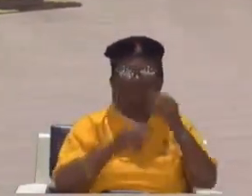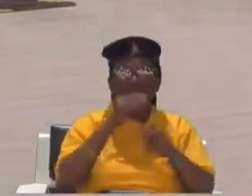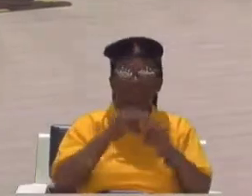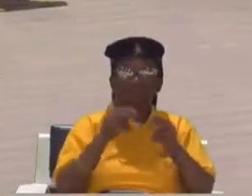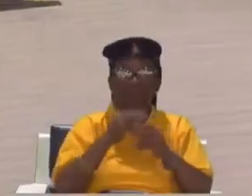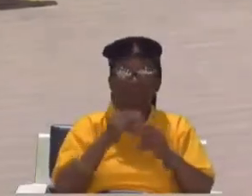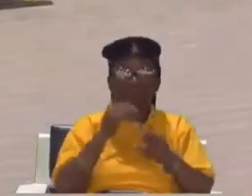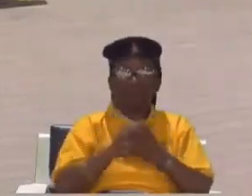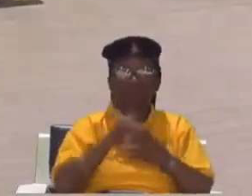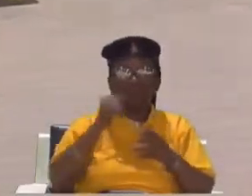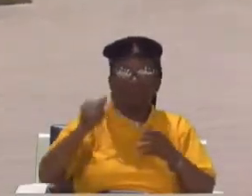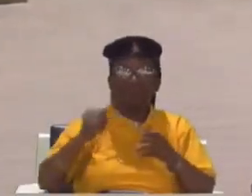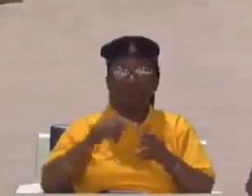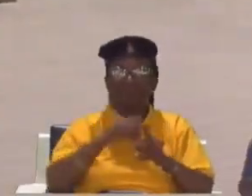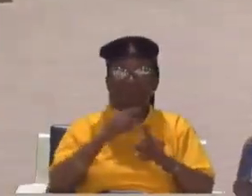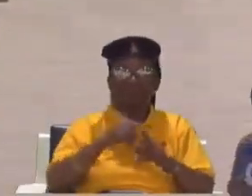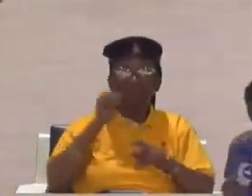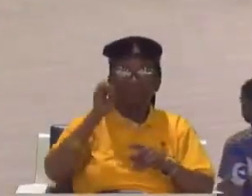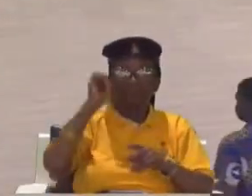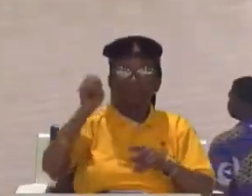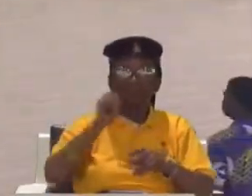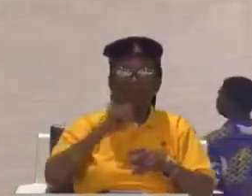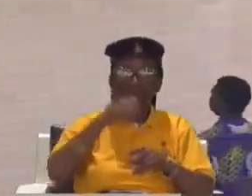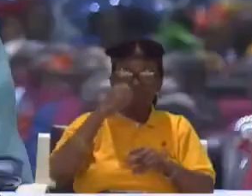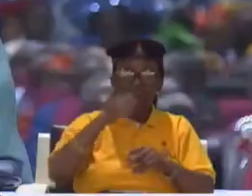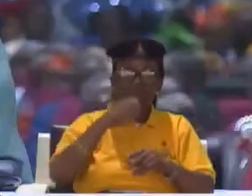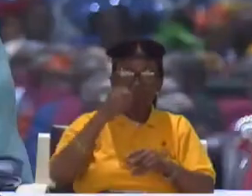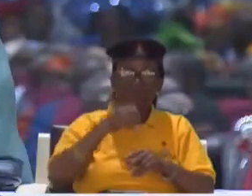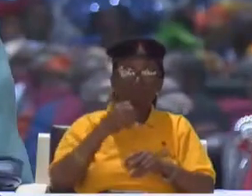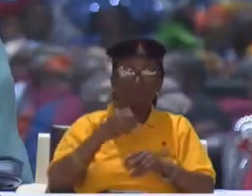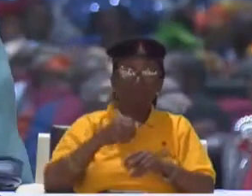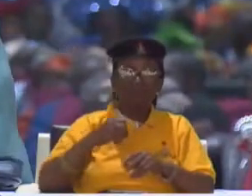when he says,